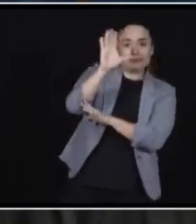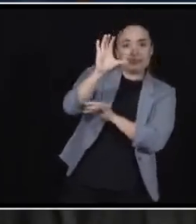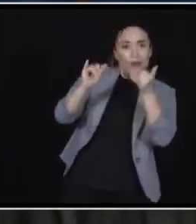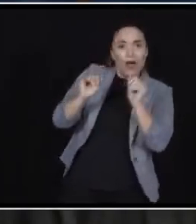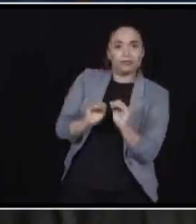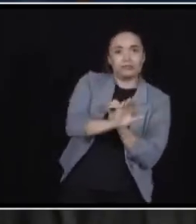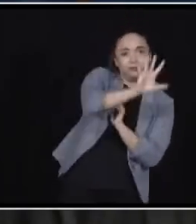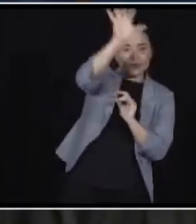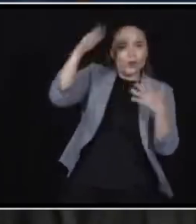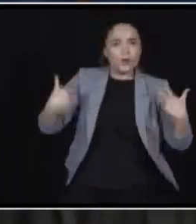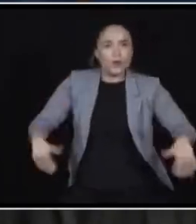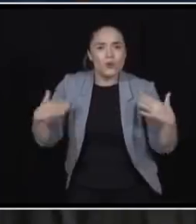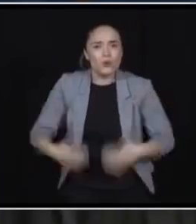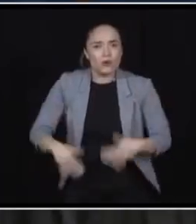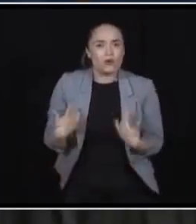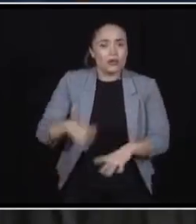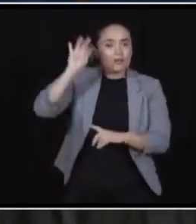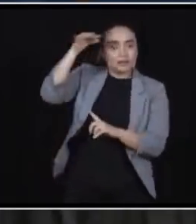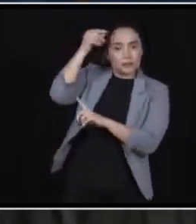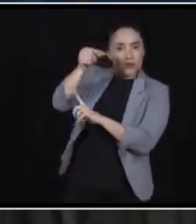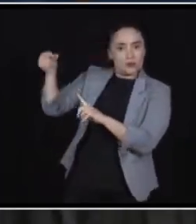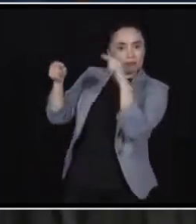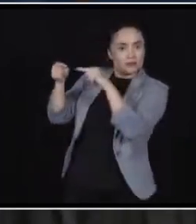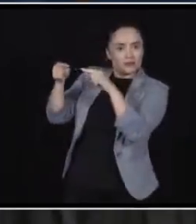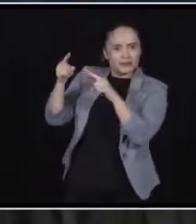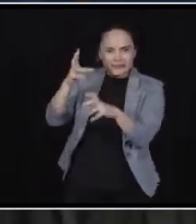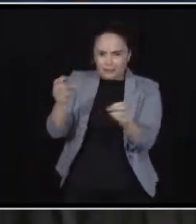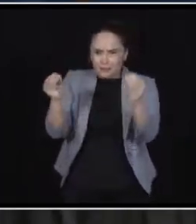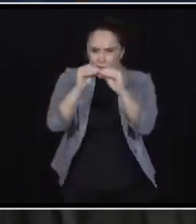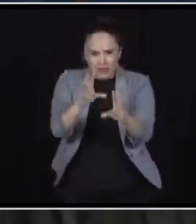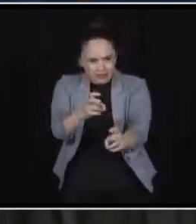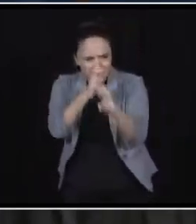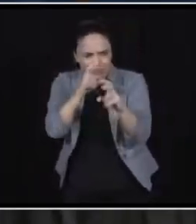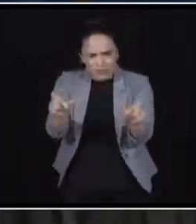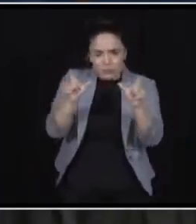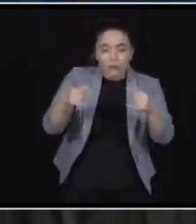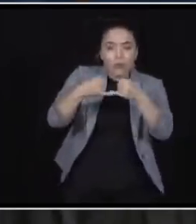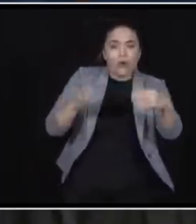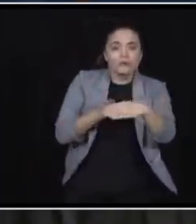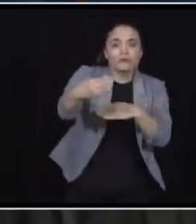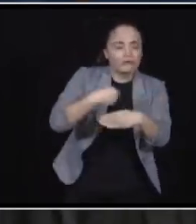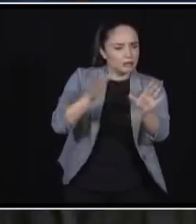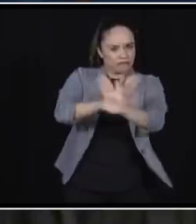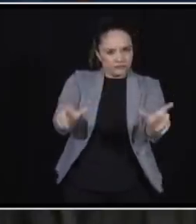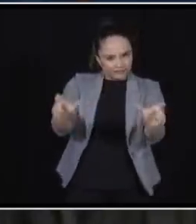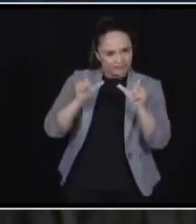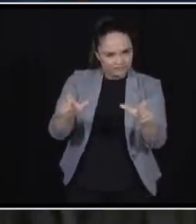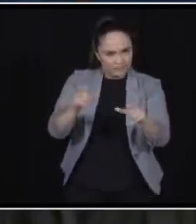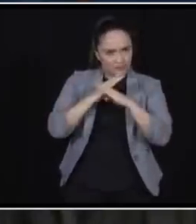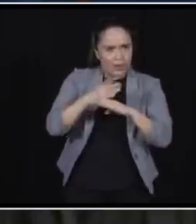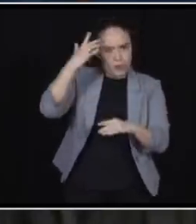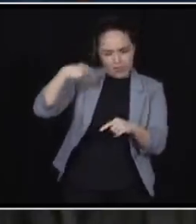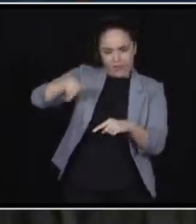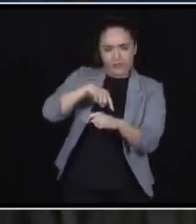restrictions at our borders to protect us from these deadly variants of concern. And here at home,